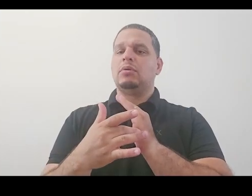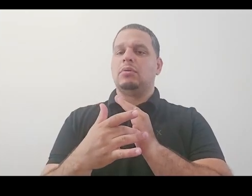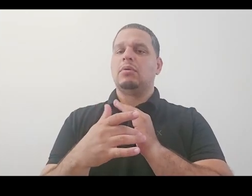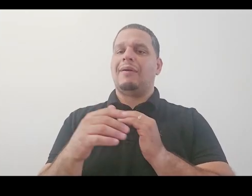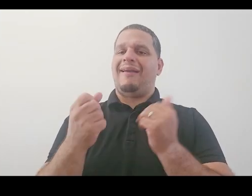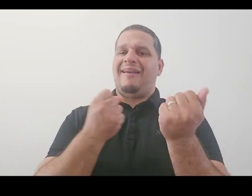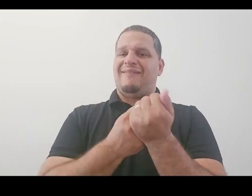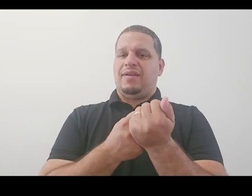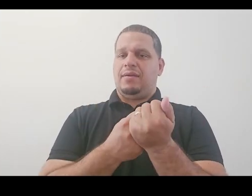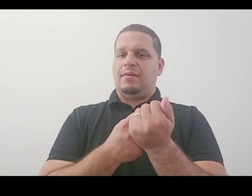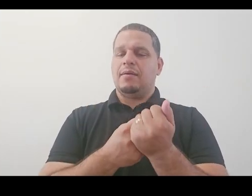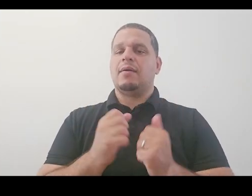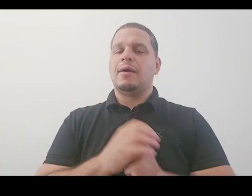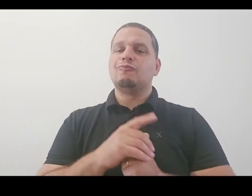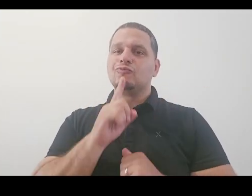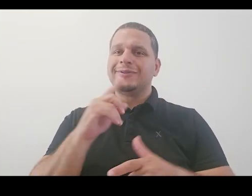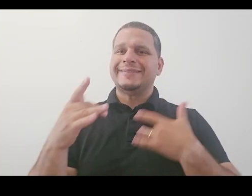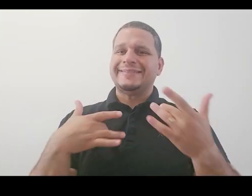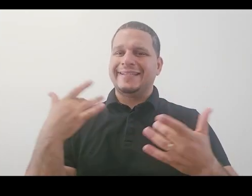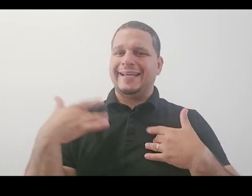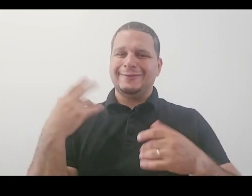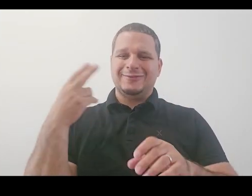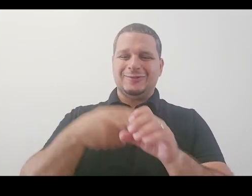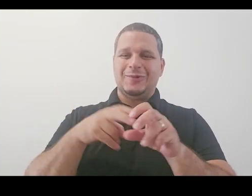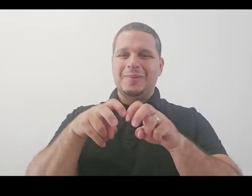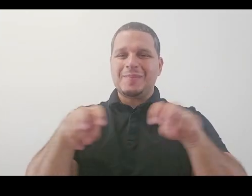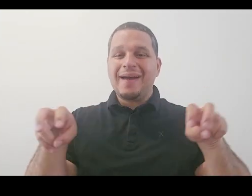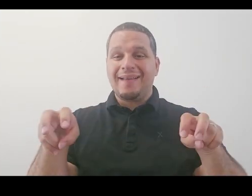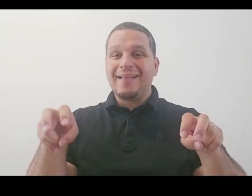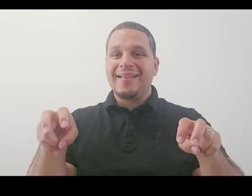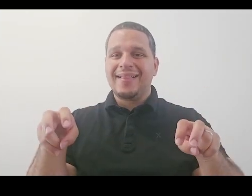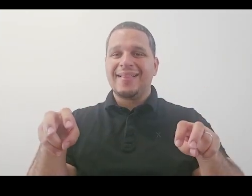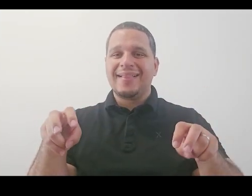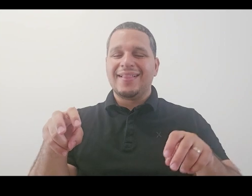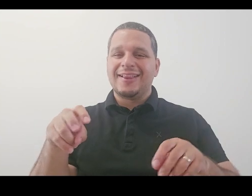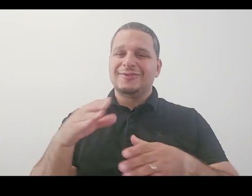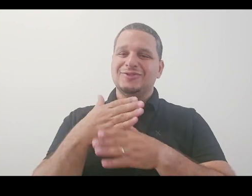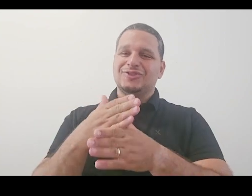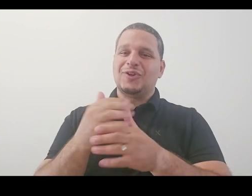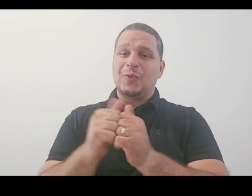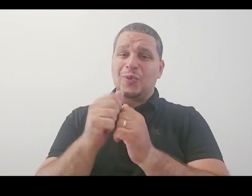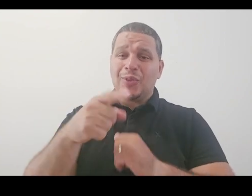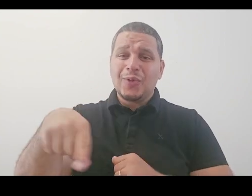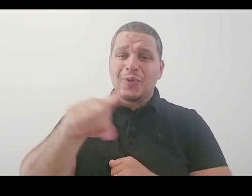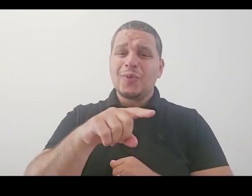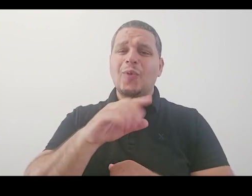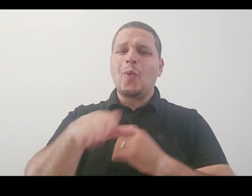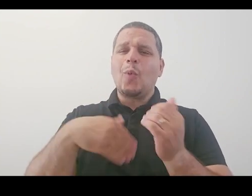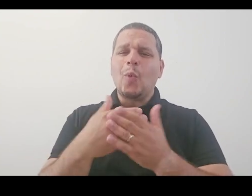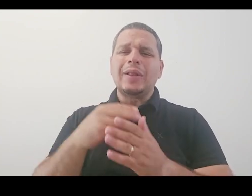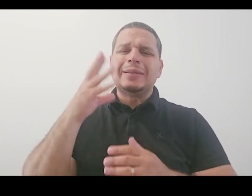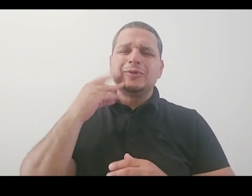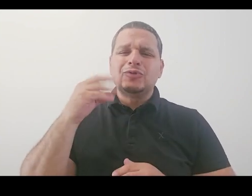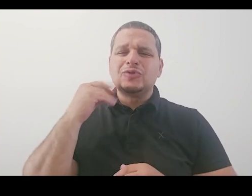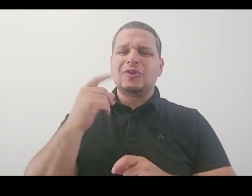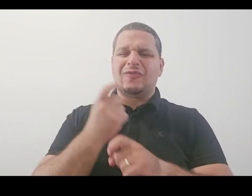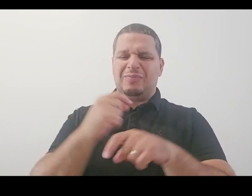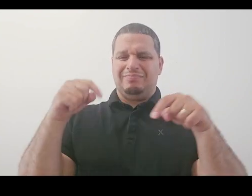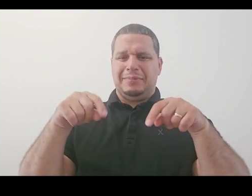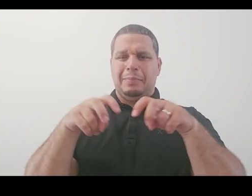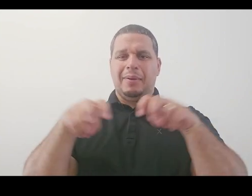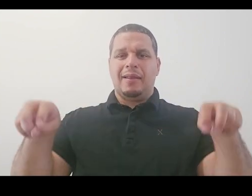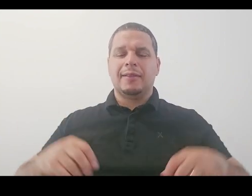technology advocate. I'm really excited to be here to share with you all of the experiences from this